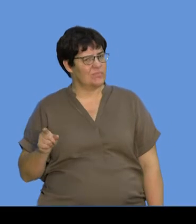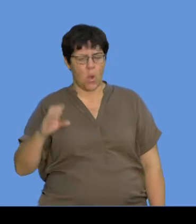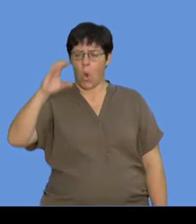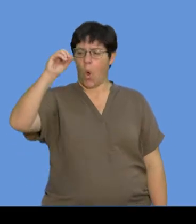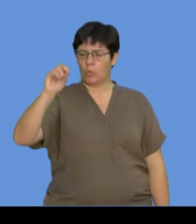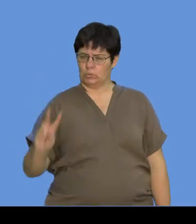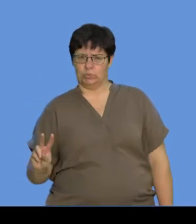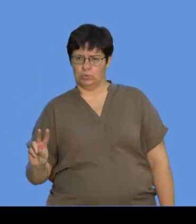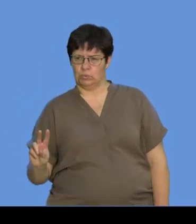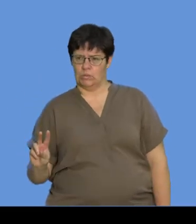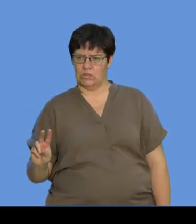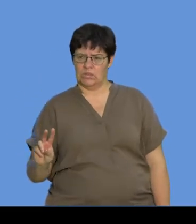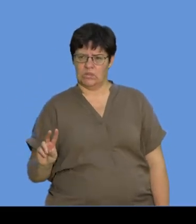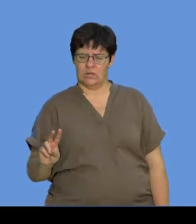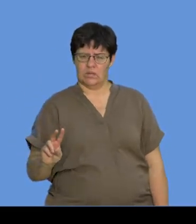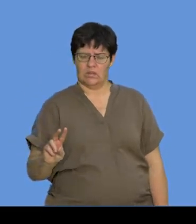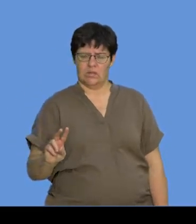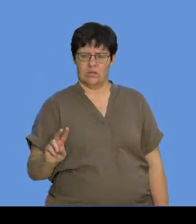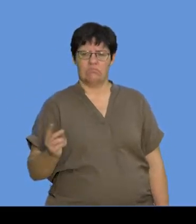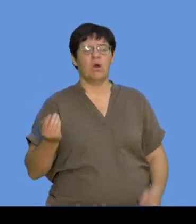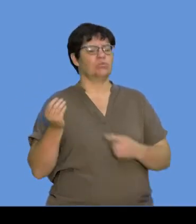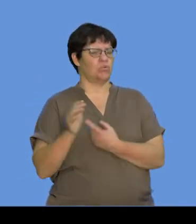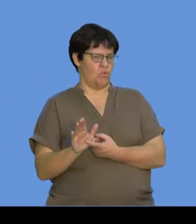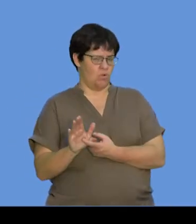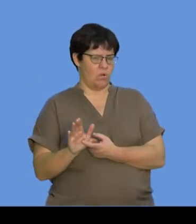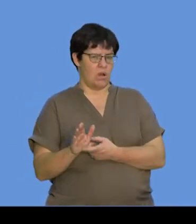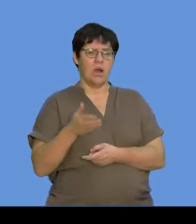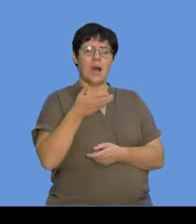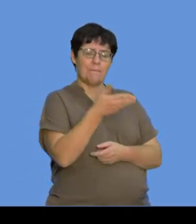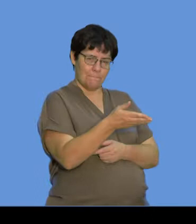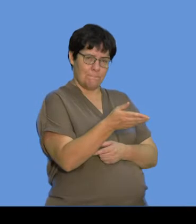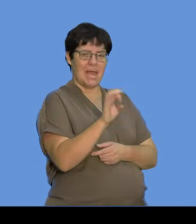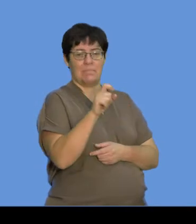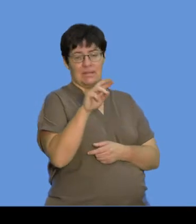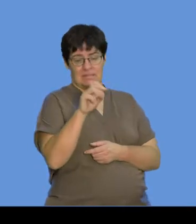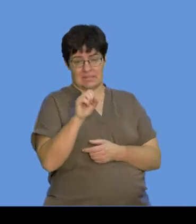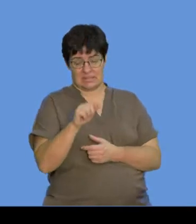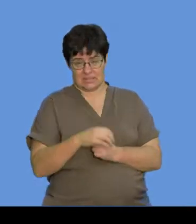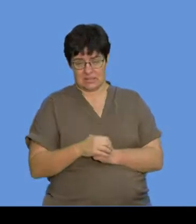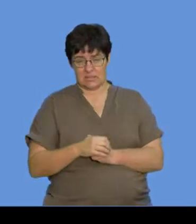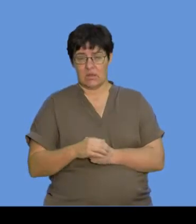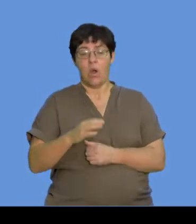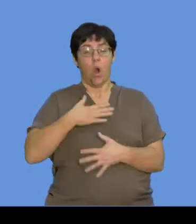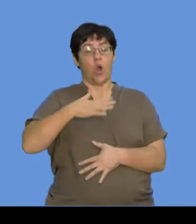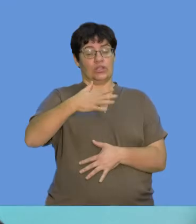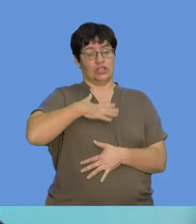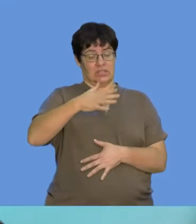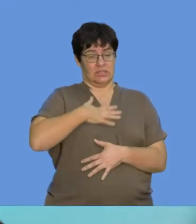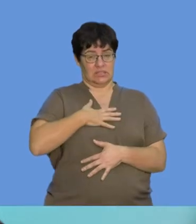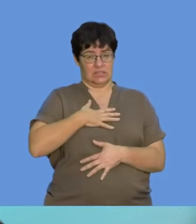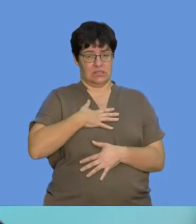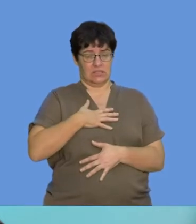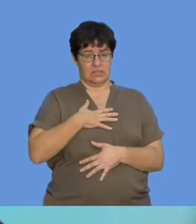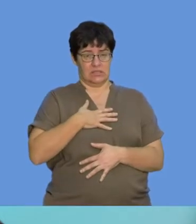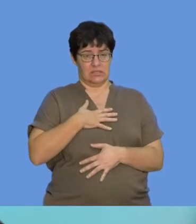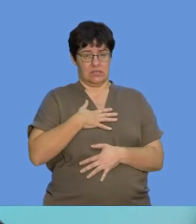O2, okay? I'll put a block on it just to show that it falls in the same category. Now, if you think of oxygen,